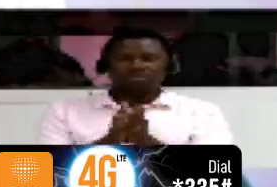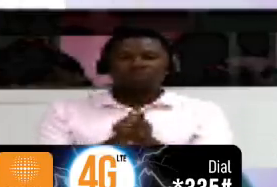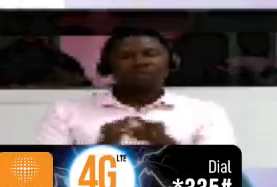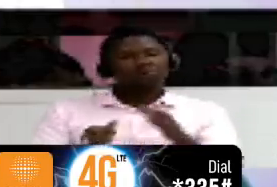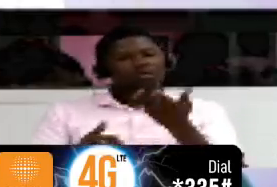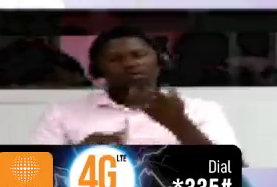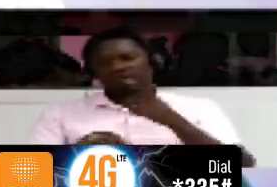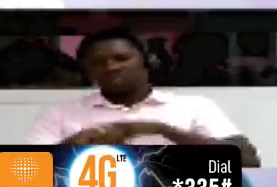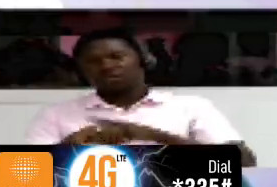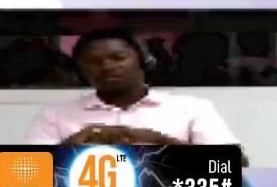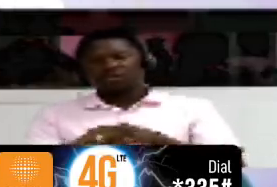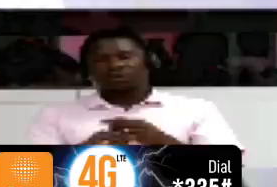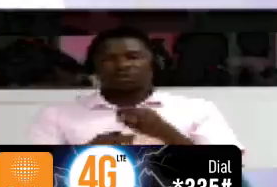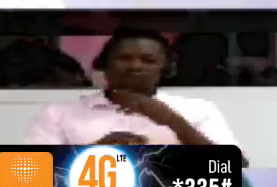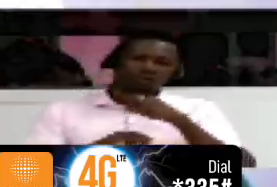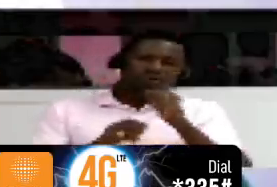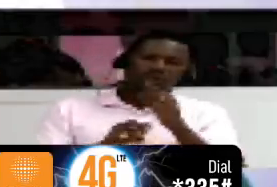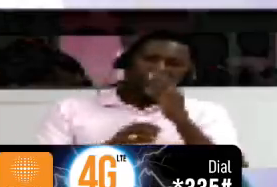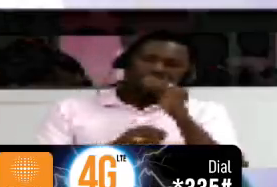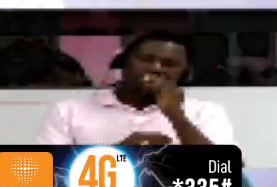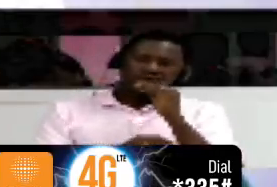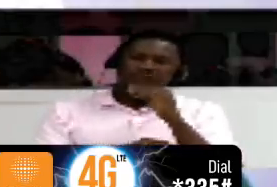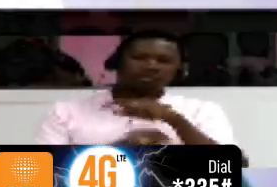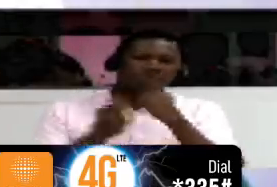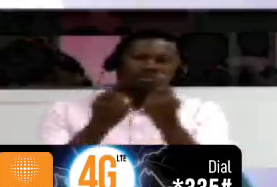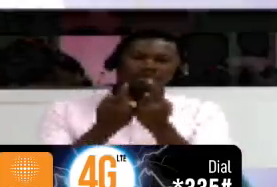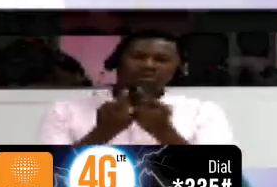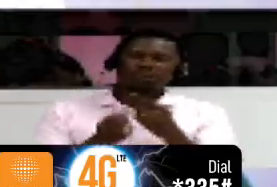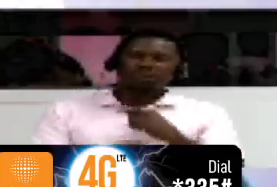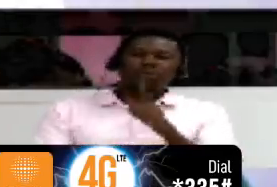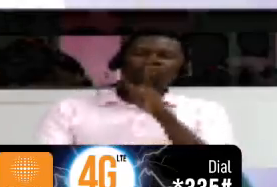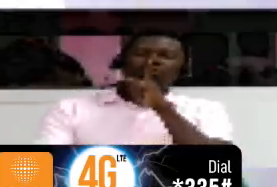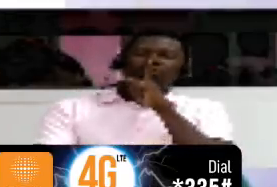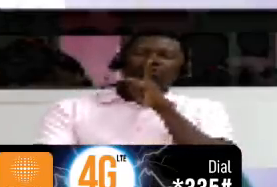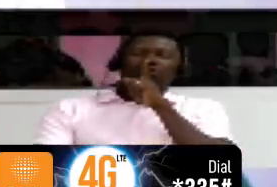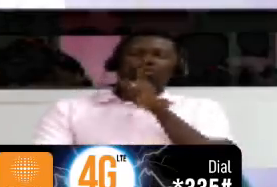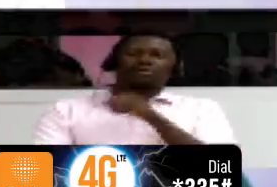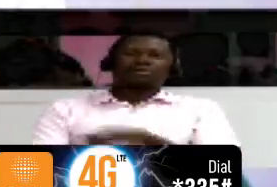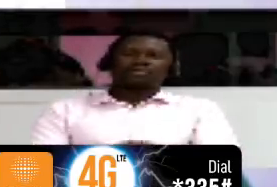time he will not say anything. He will rather left to be alone,